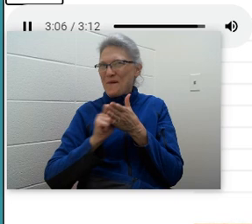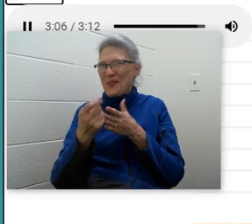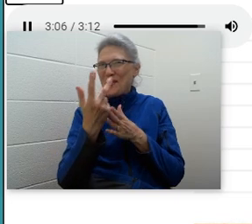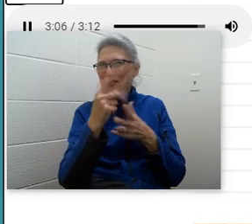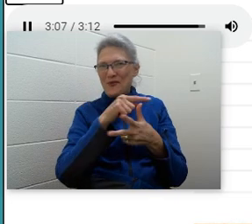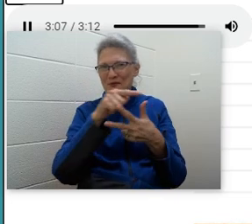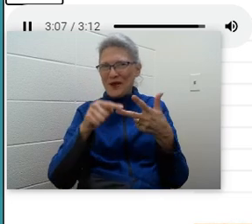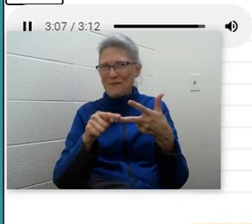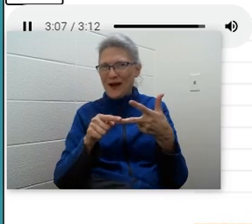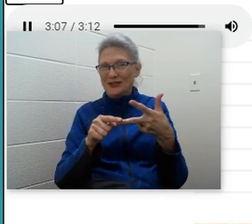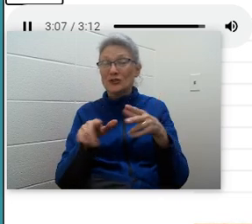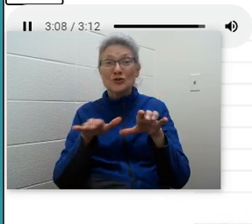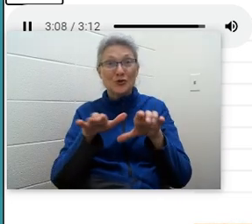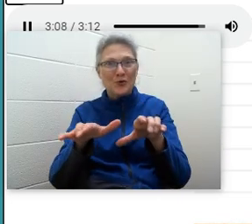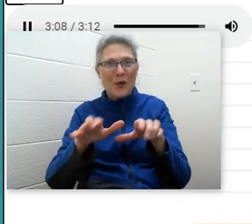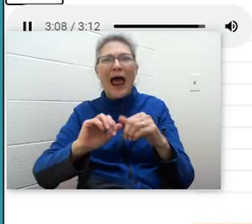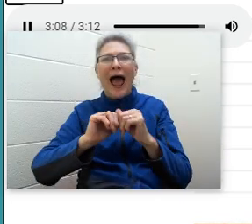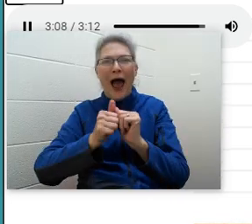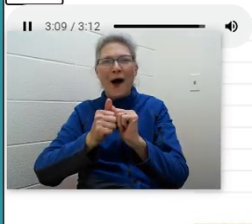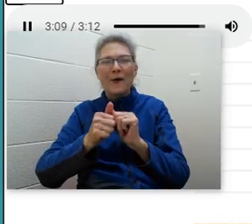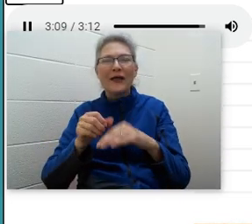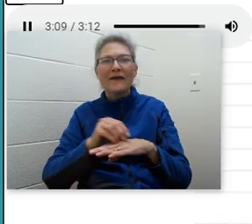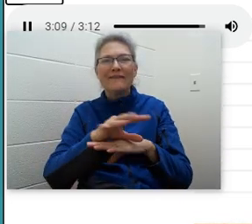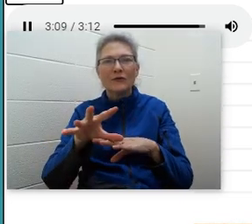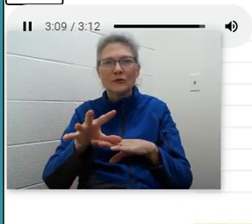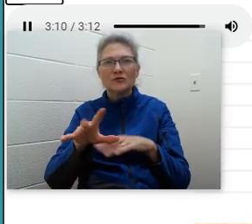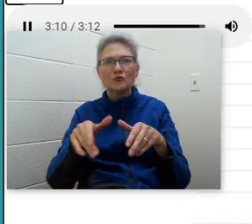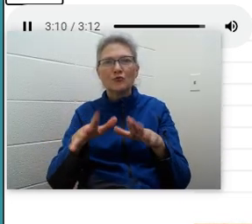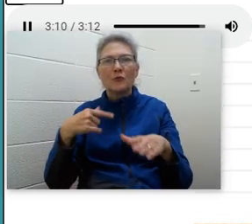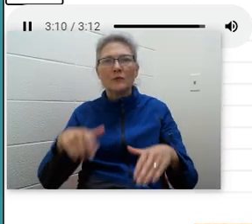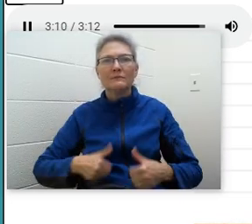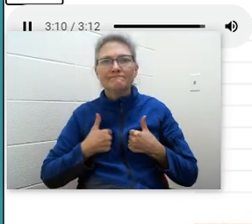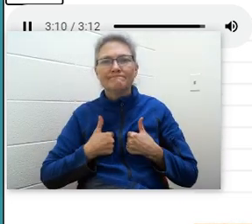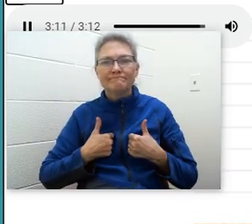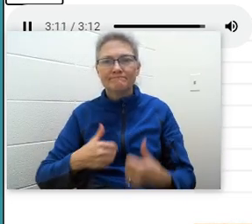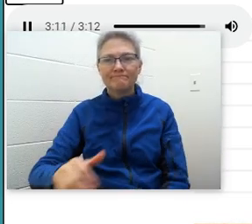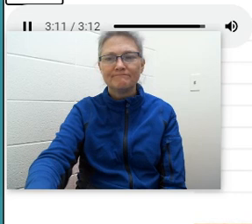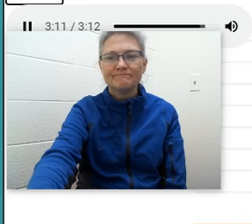3 branches do and how they influence the way we live.